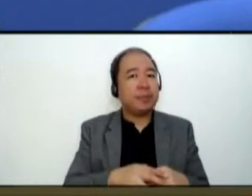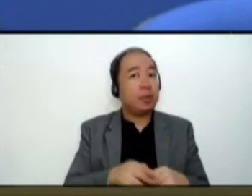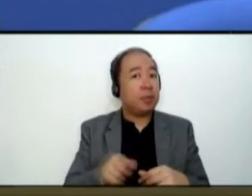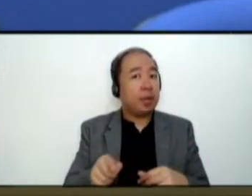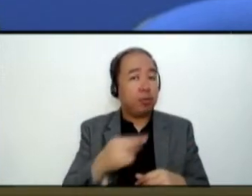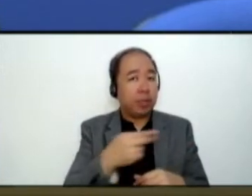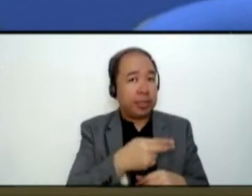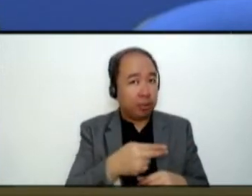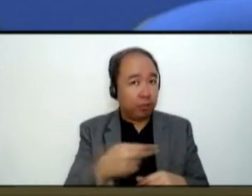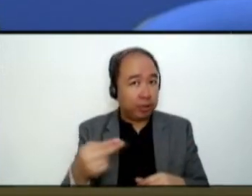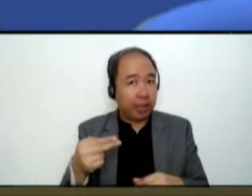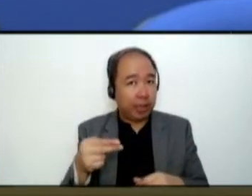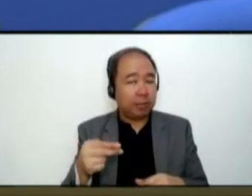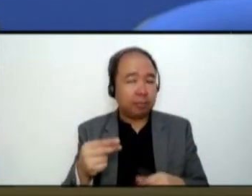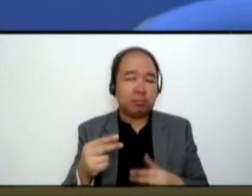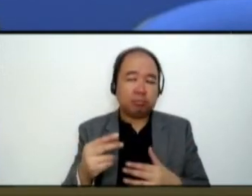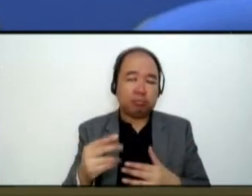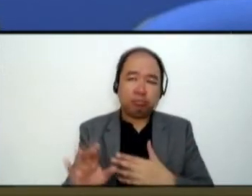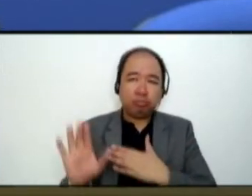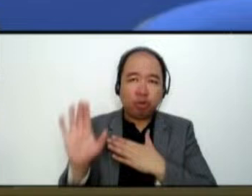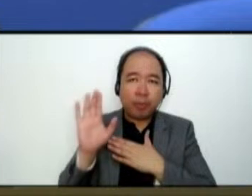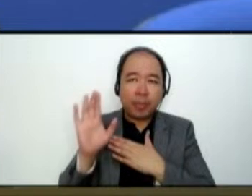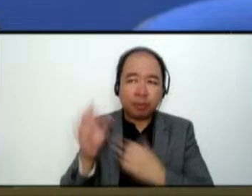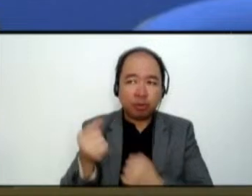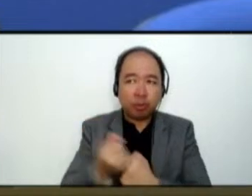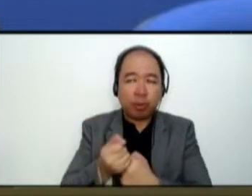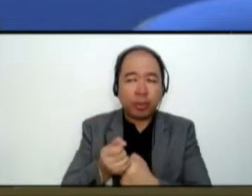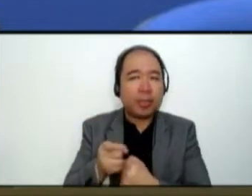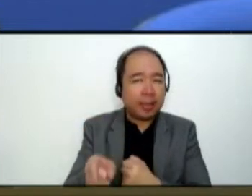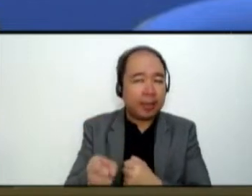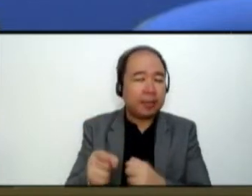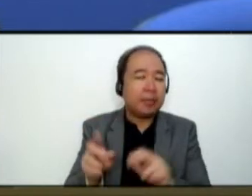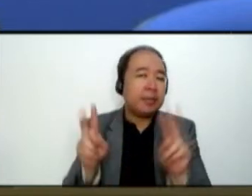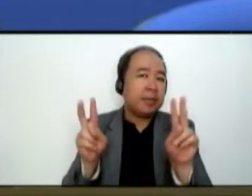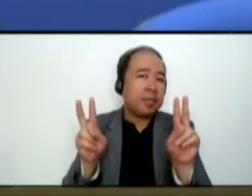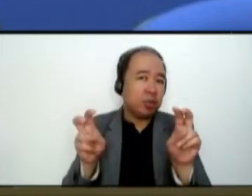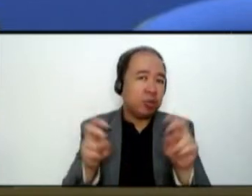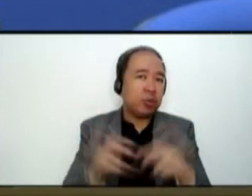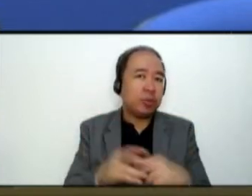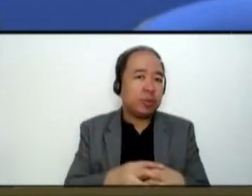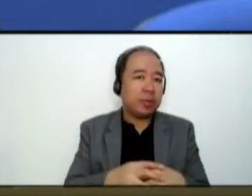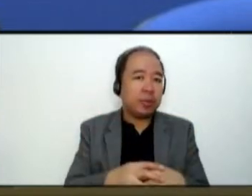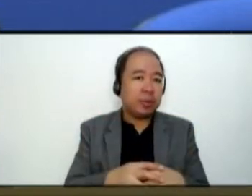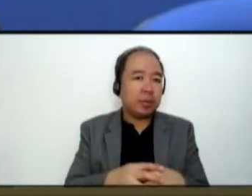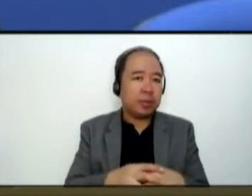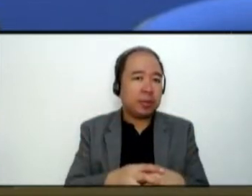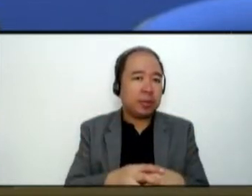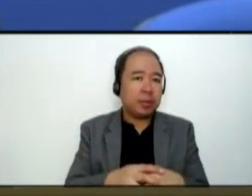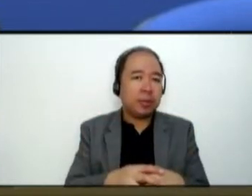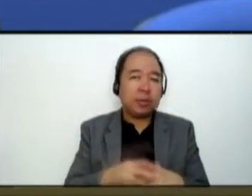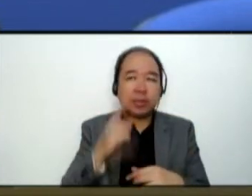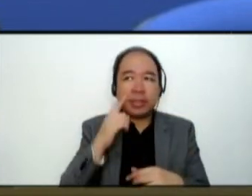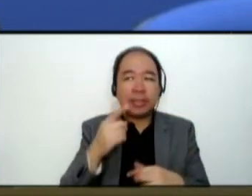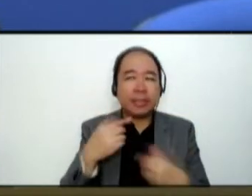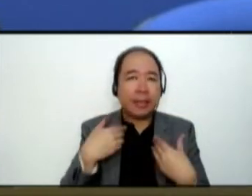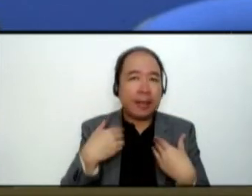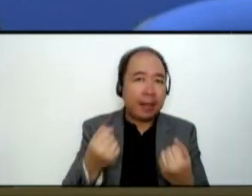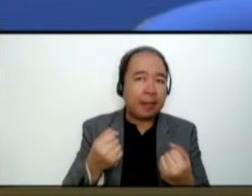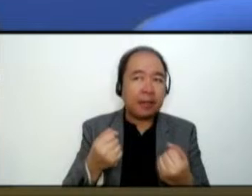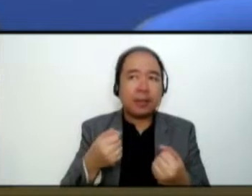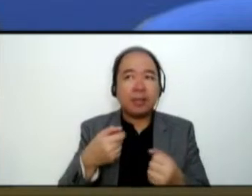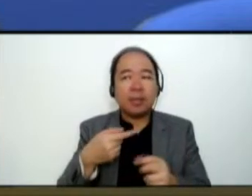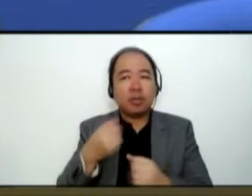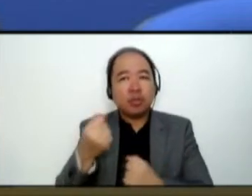issue. Care work, traditional undervalued and dominated by women, offers a